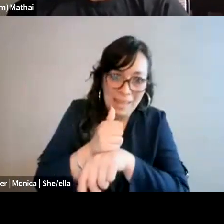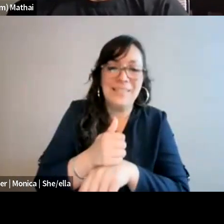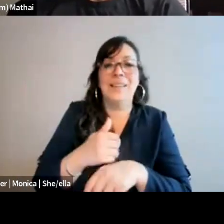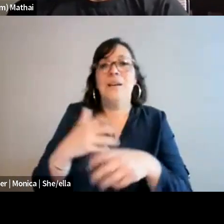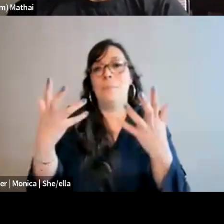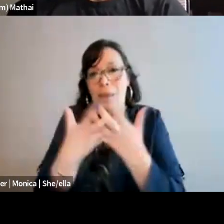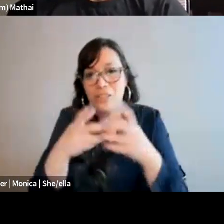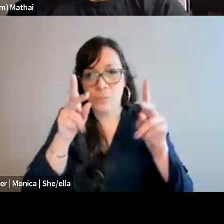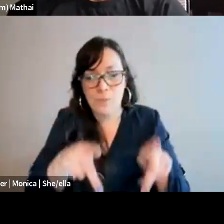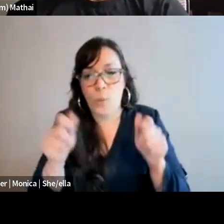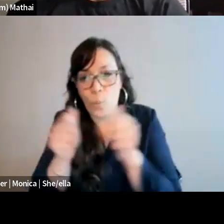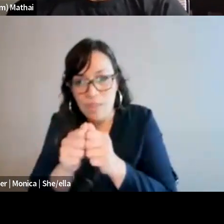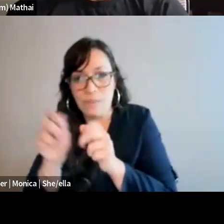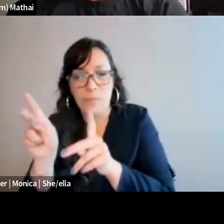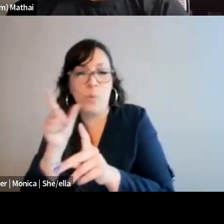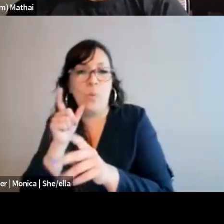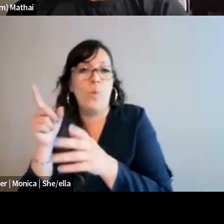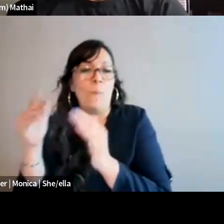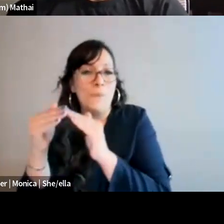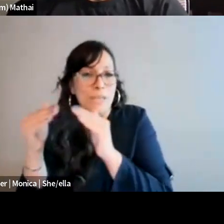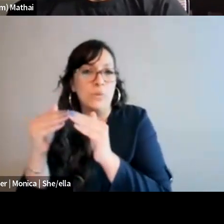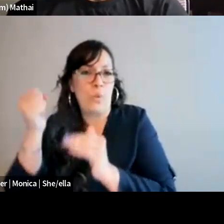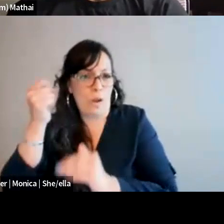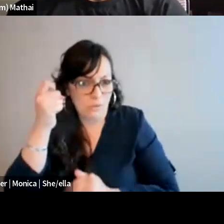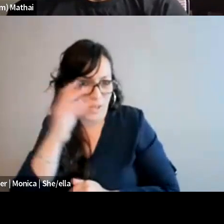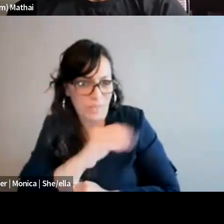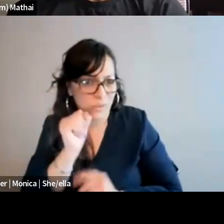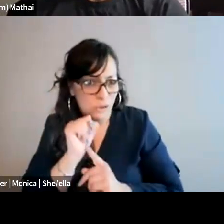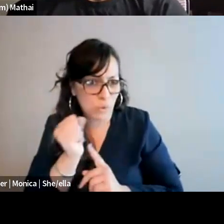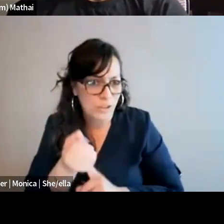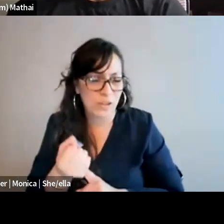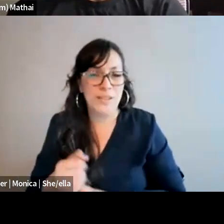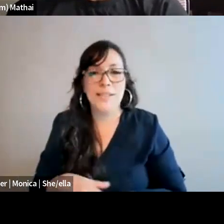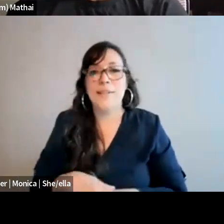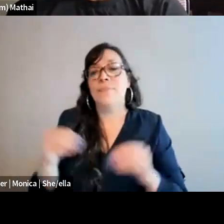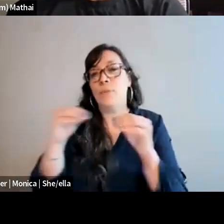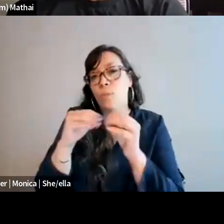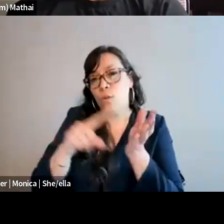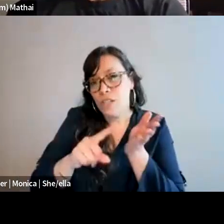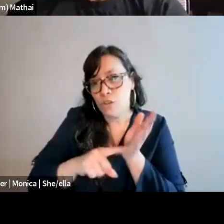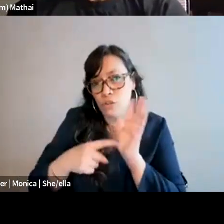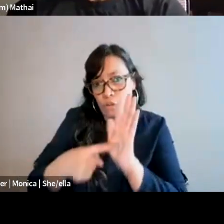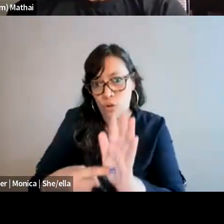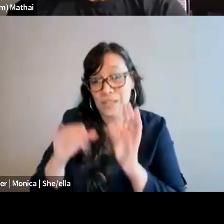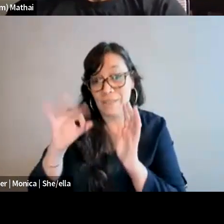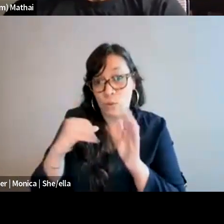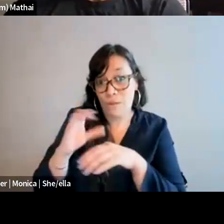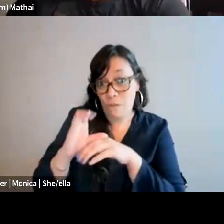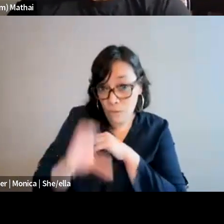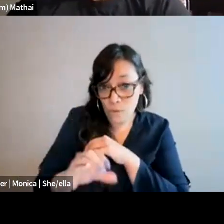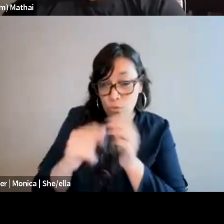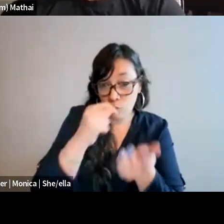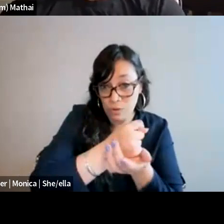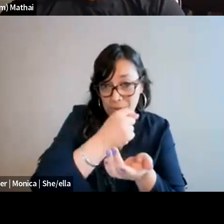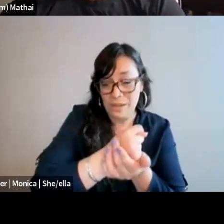has lived experience with them. And we are seeing more and more research saying that if you are forced into treatment, whether